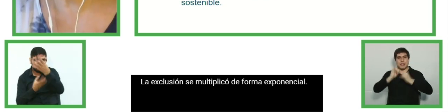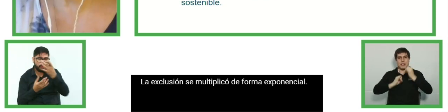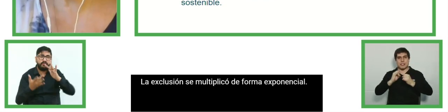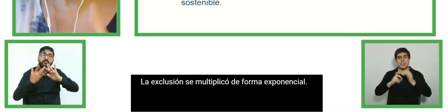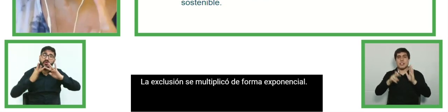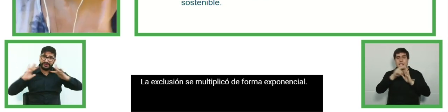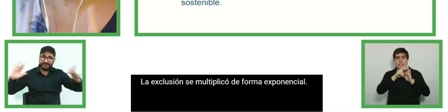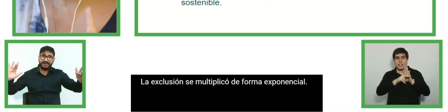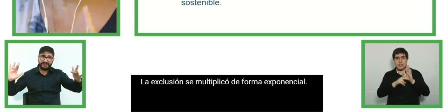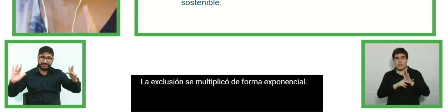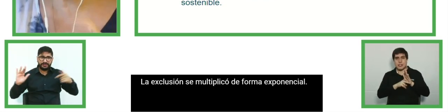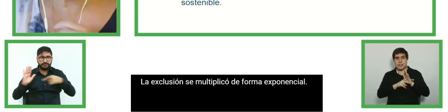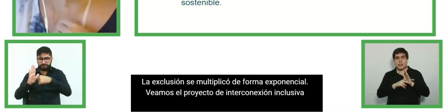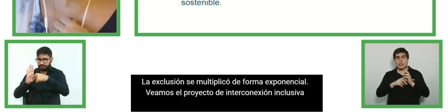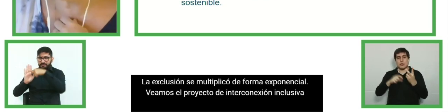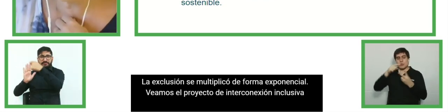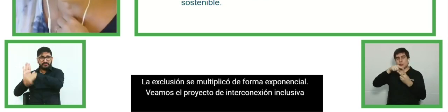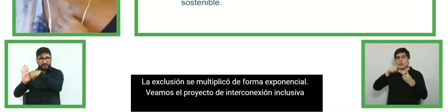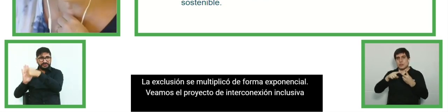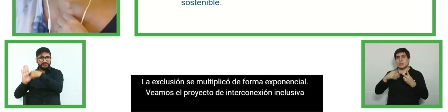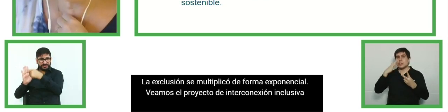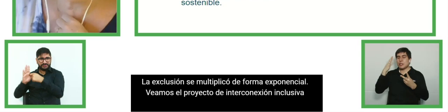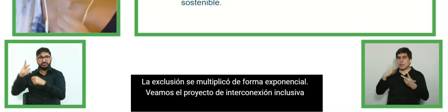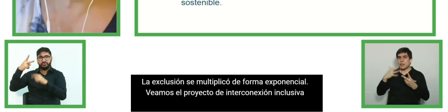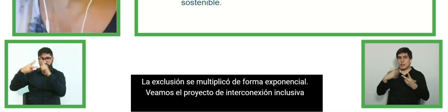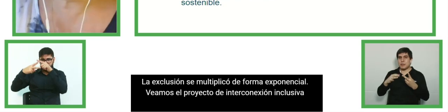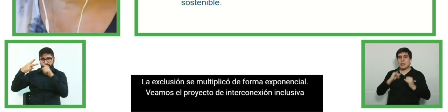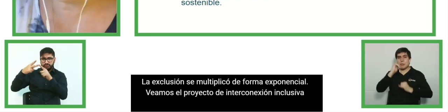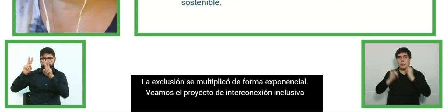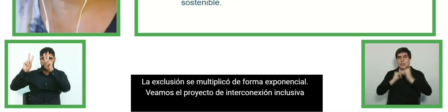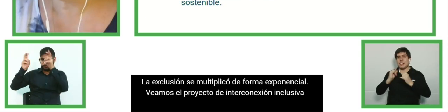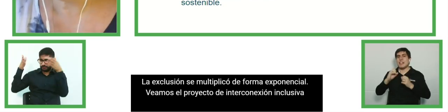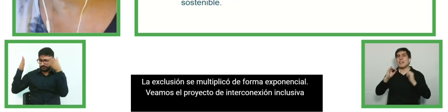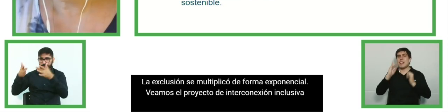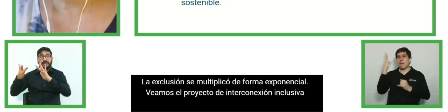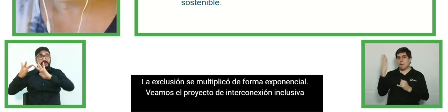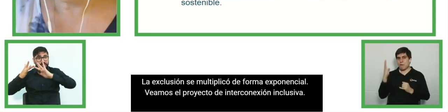project, conquered milestones in the story of Brazilian internet.